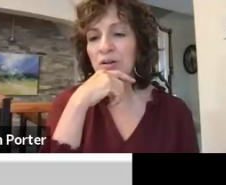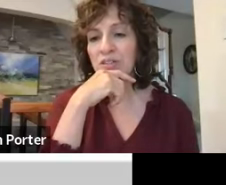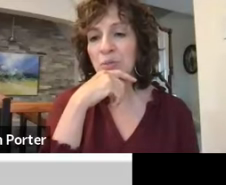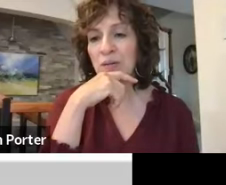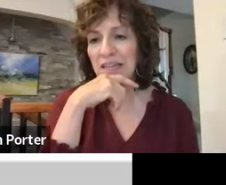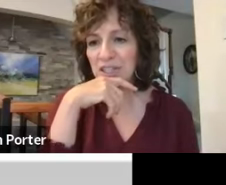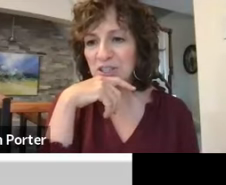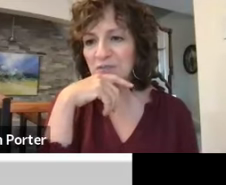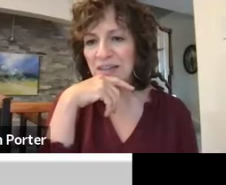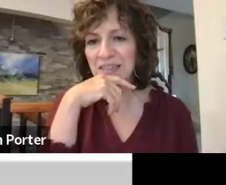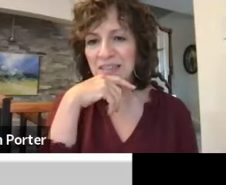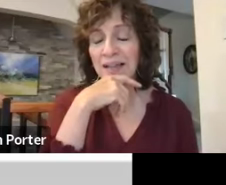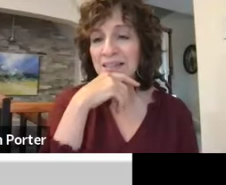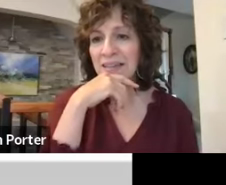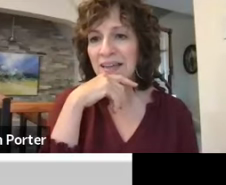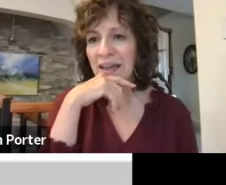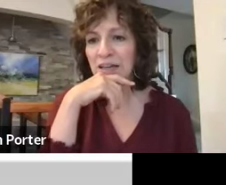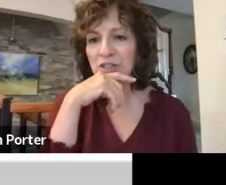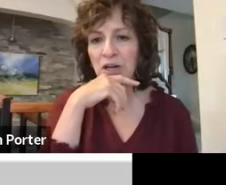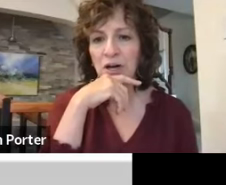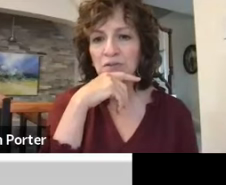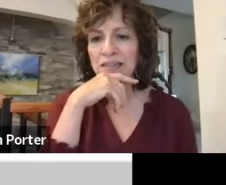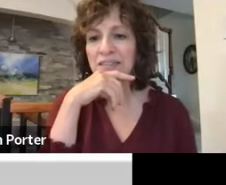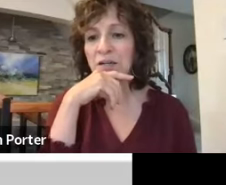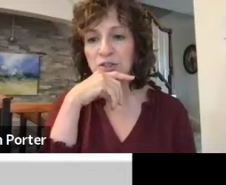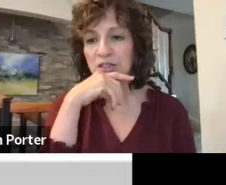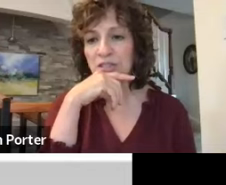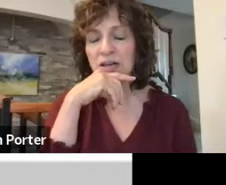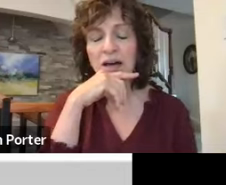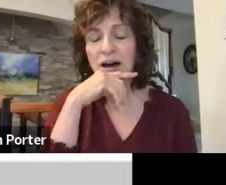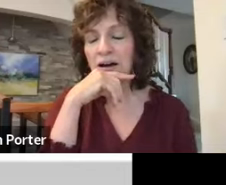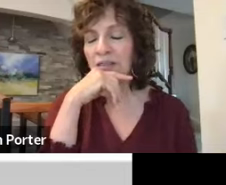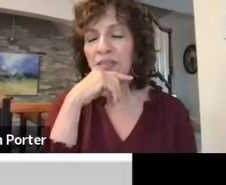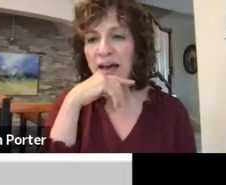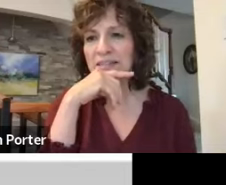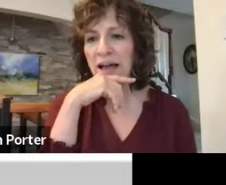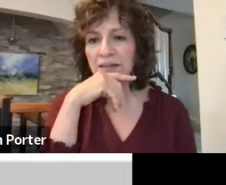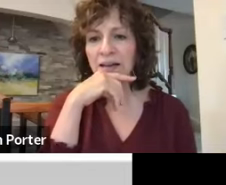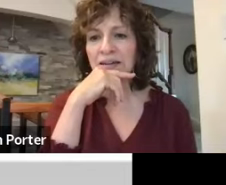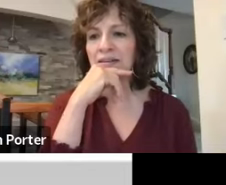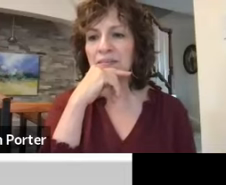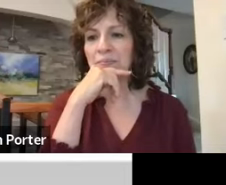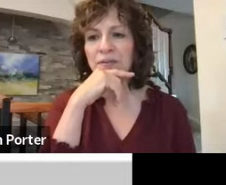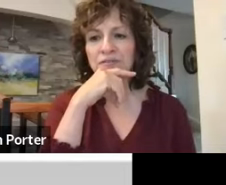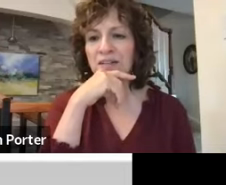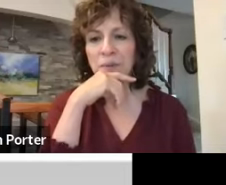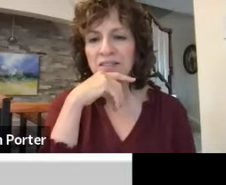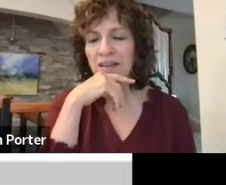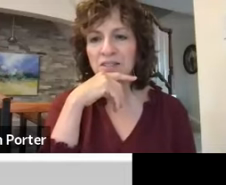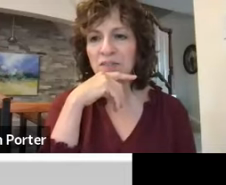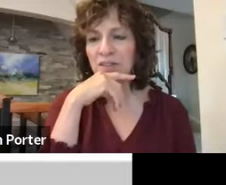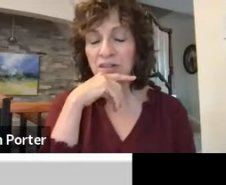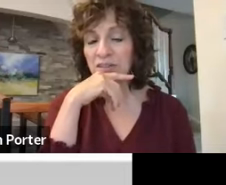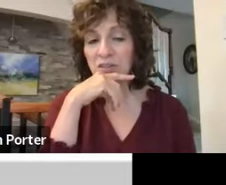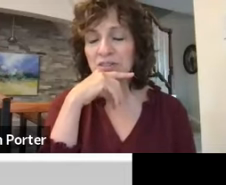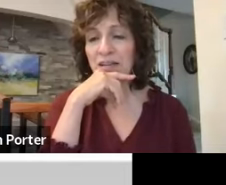the book Dopamine Nation: Finding Balance in the Age of Indulgence. That tagline, the finding balance in the